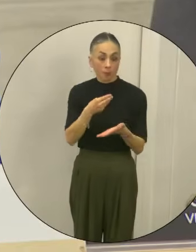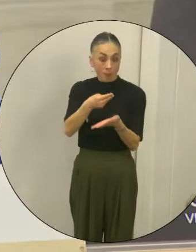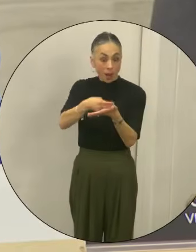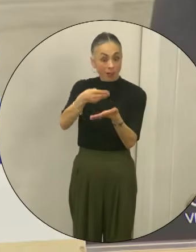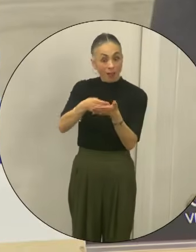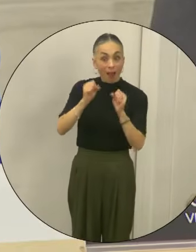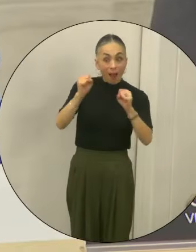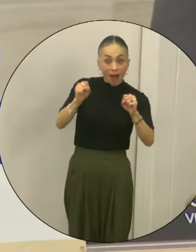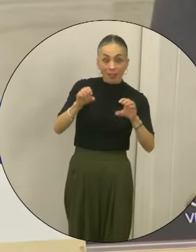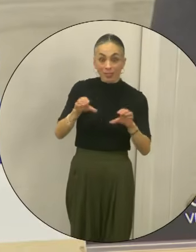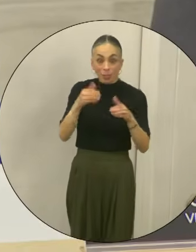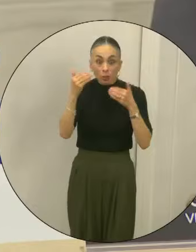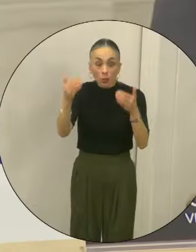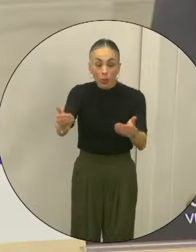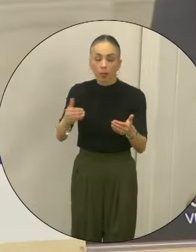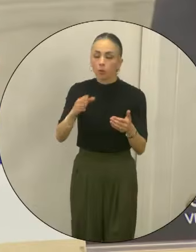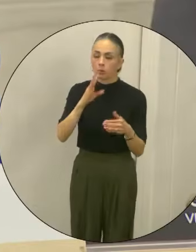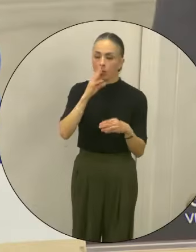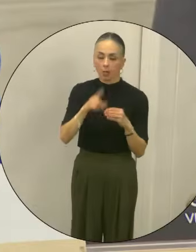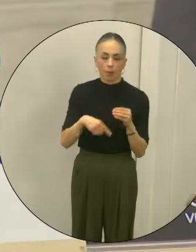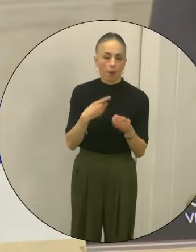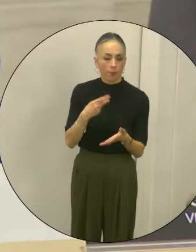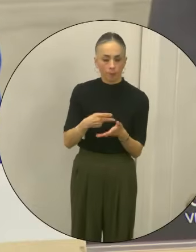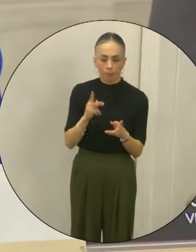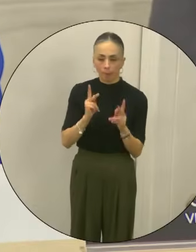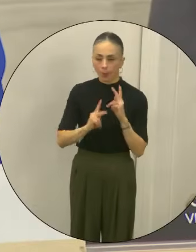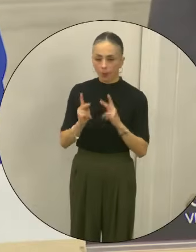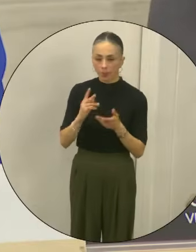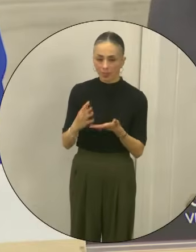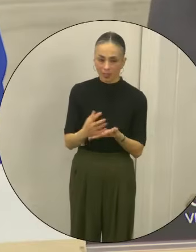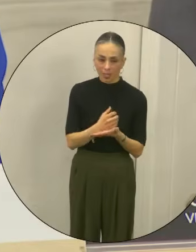you're talking about people's income.